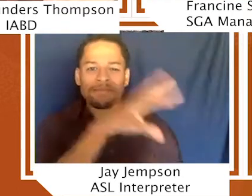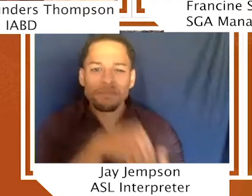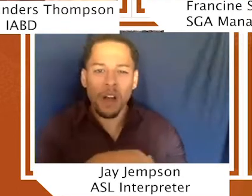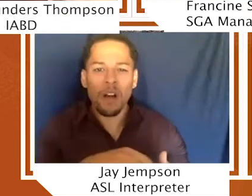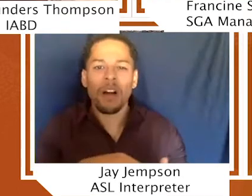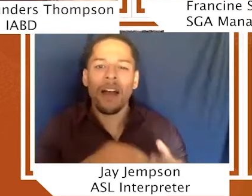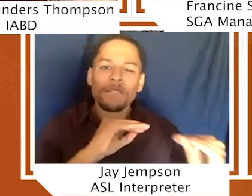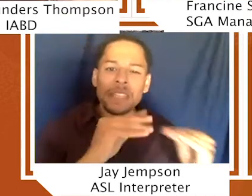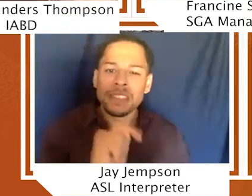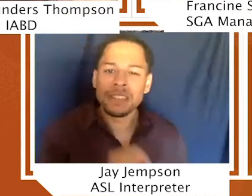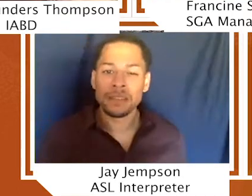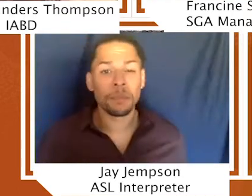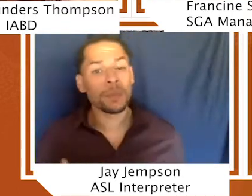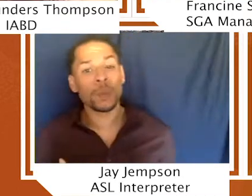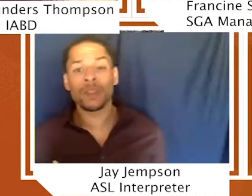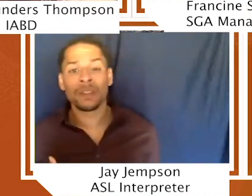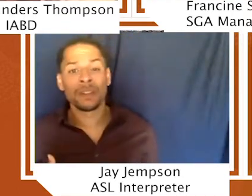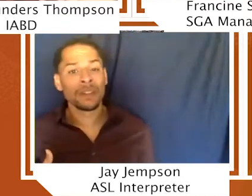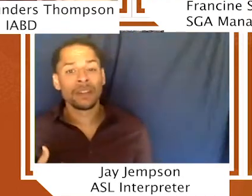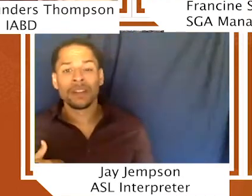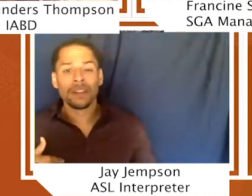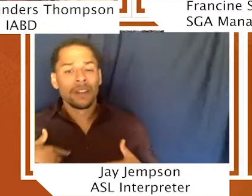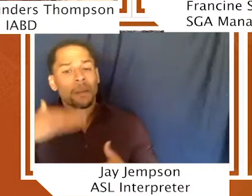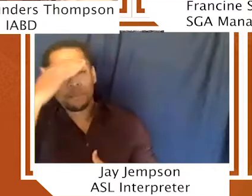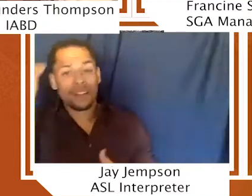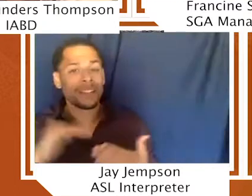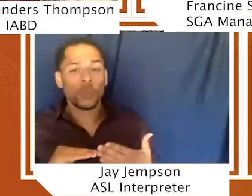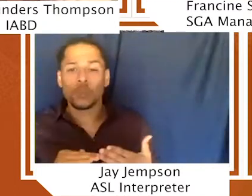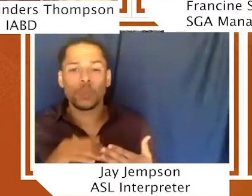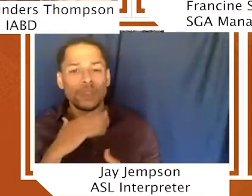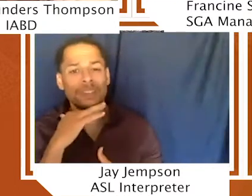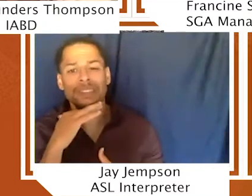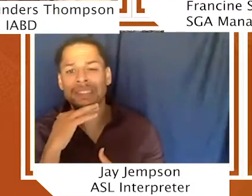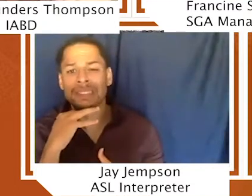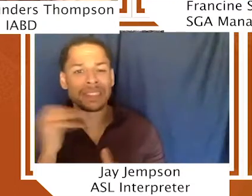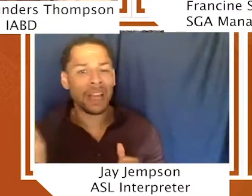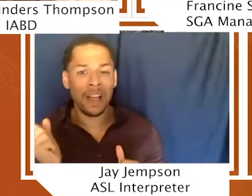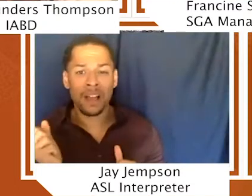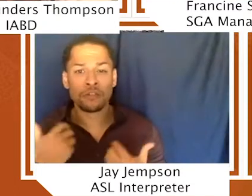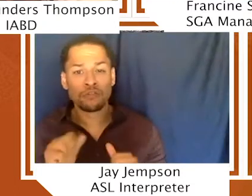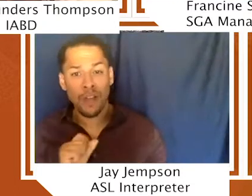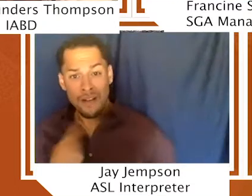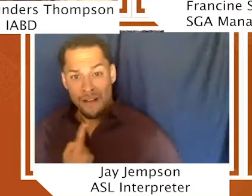it's really tiring for us to try to do it all on our own.